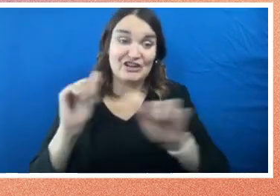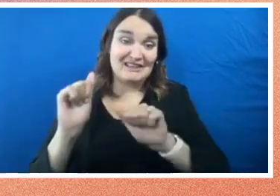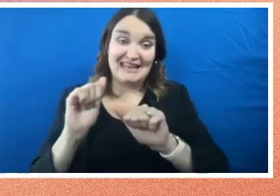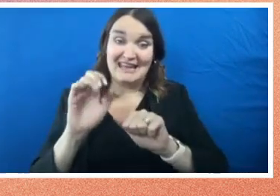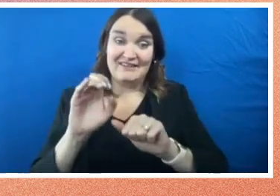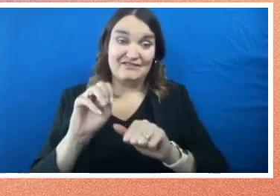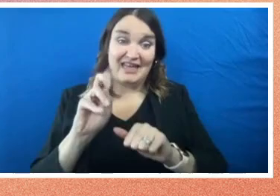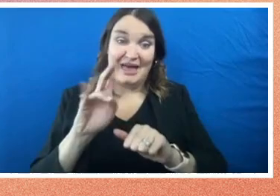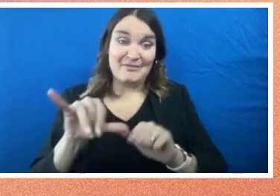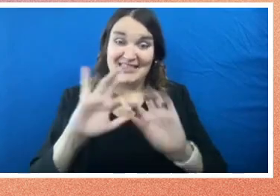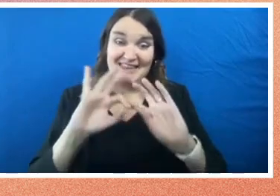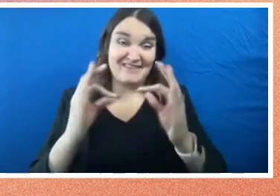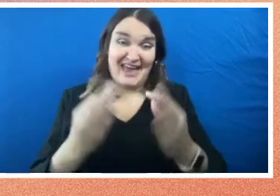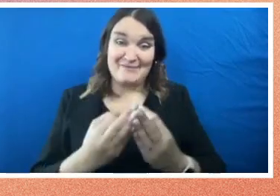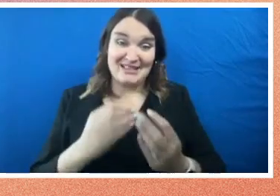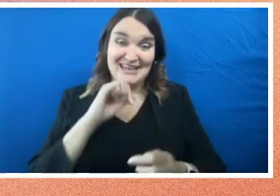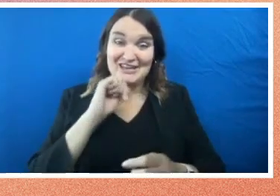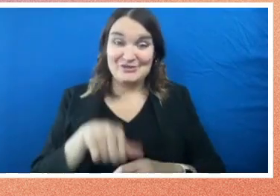true.